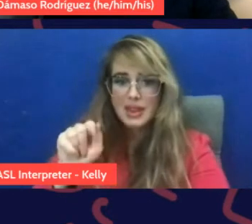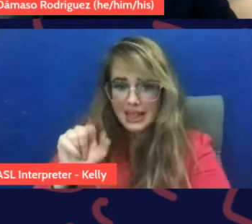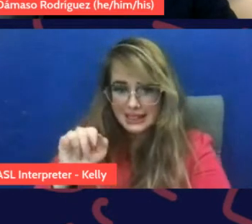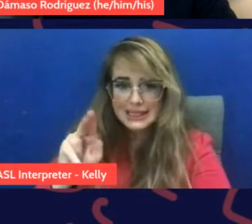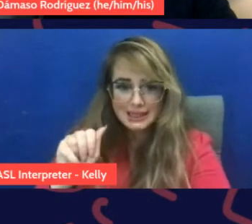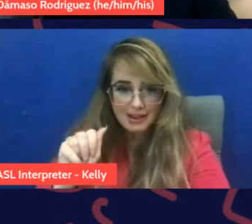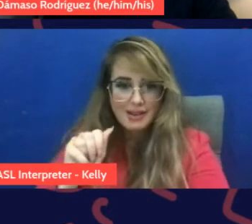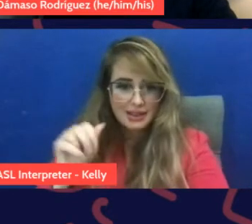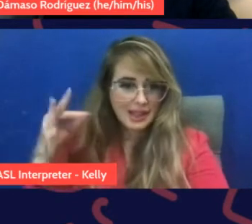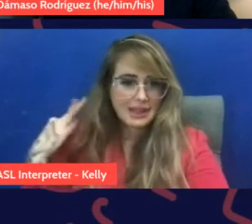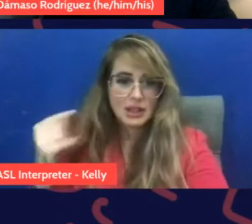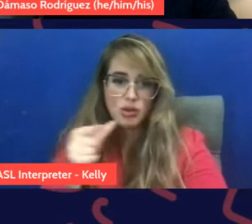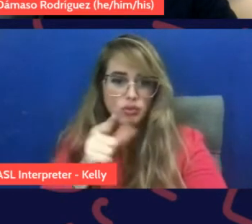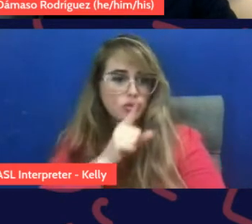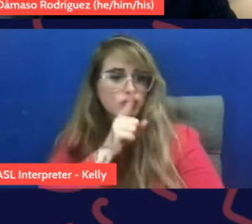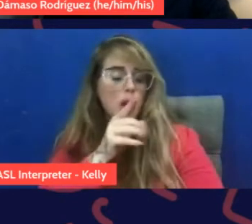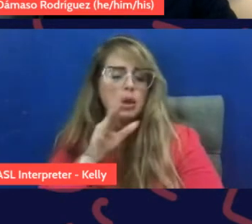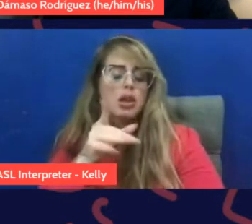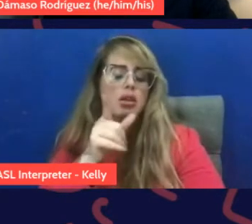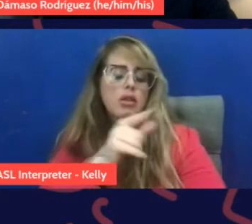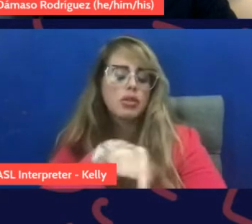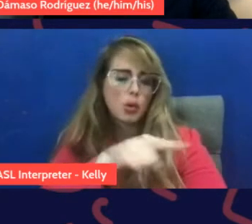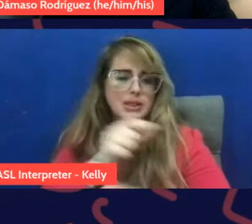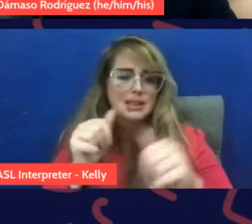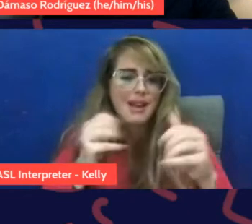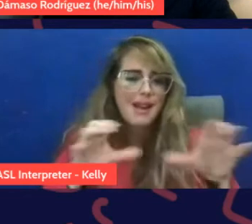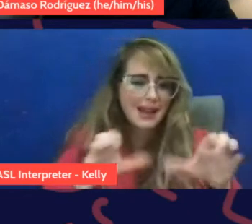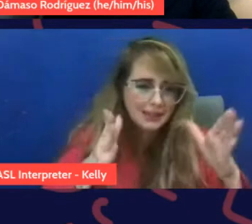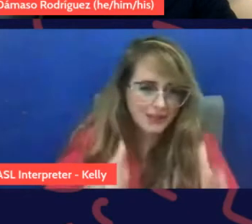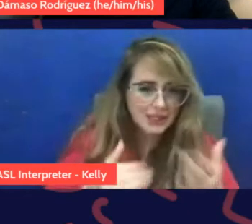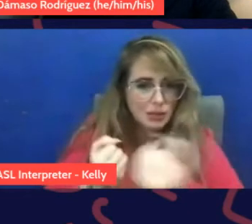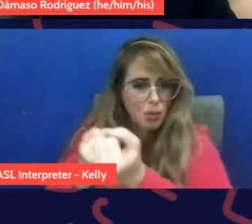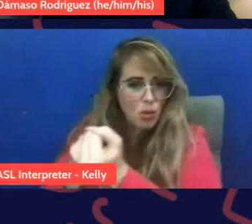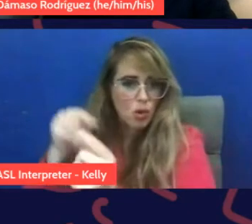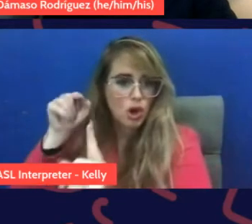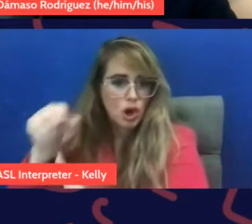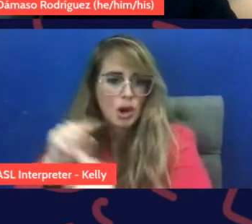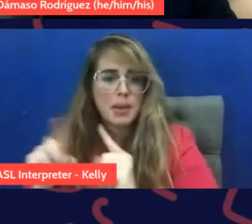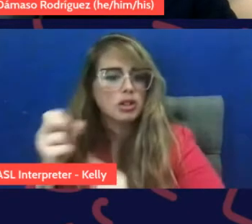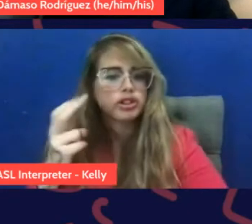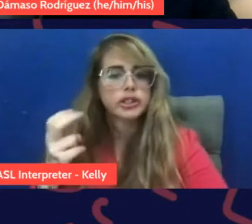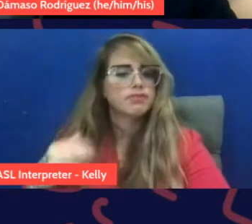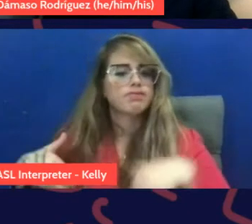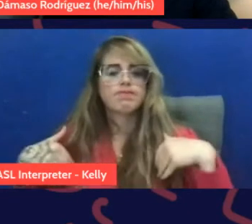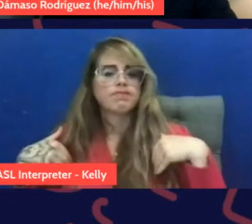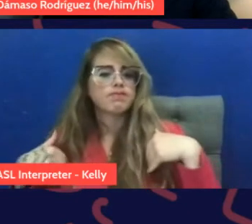that these activists were supporting, and she did not want to talk about